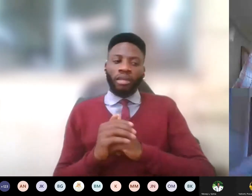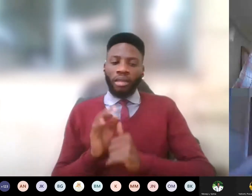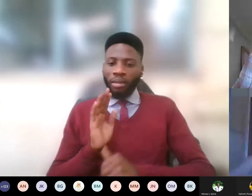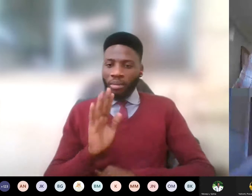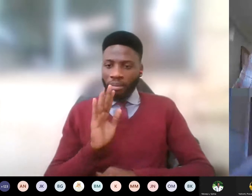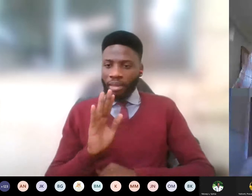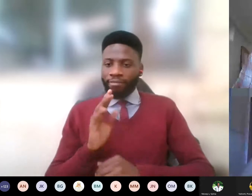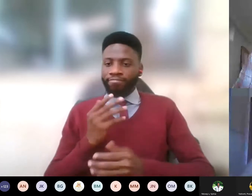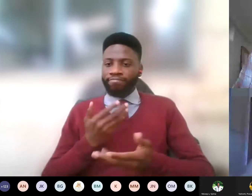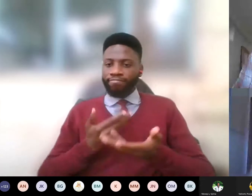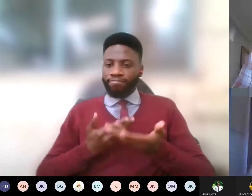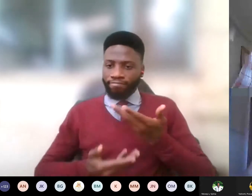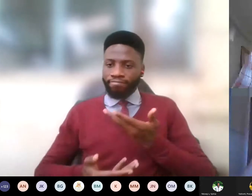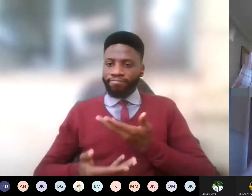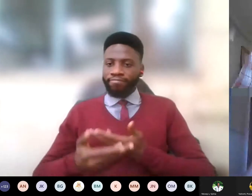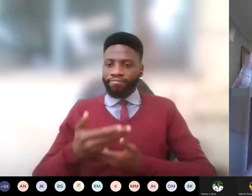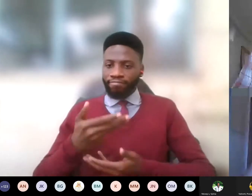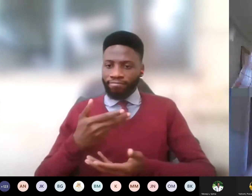of